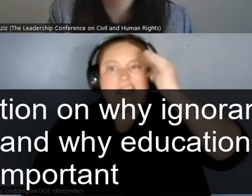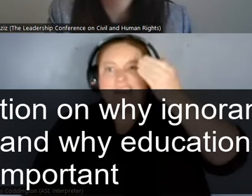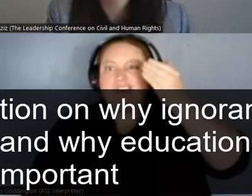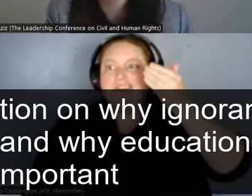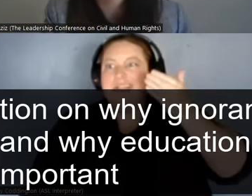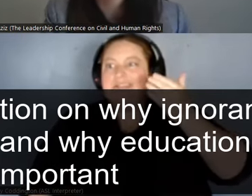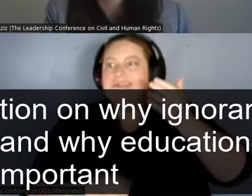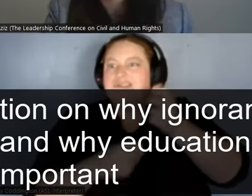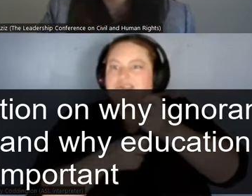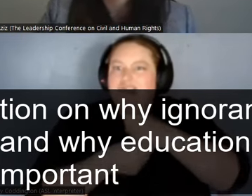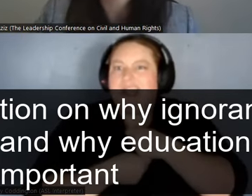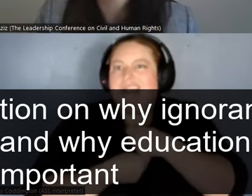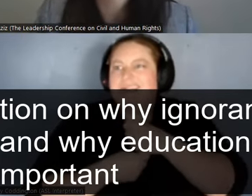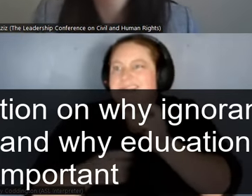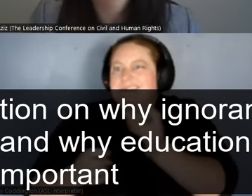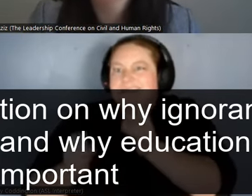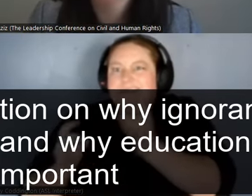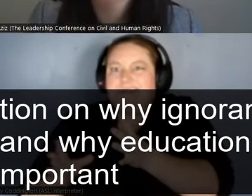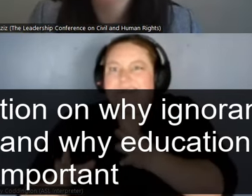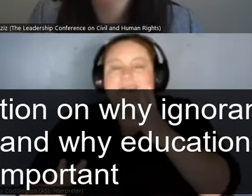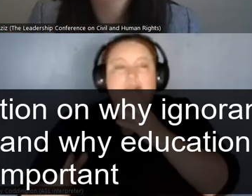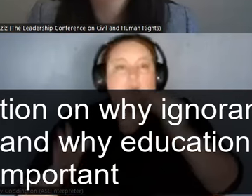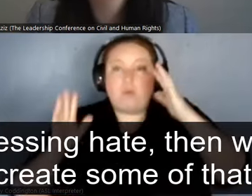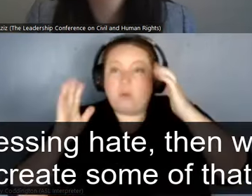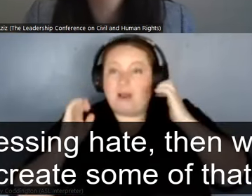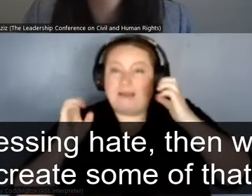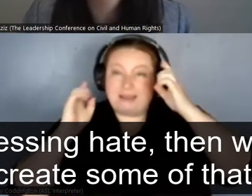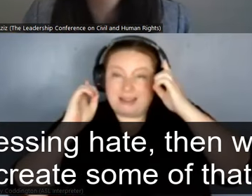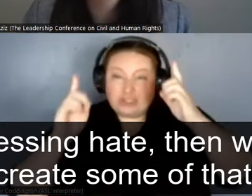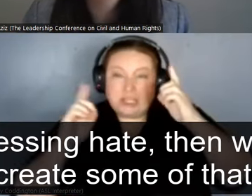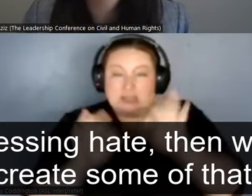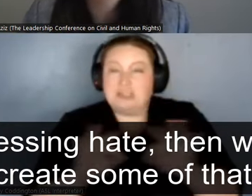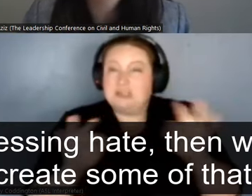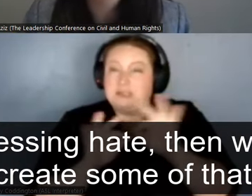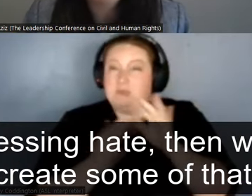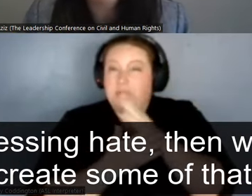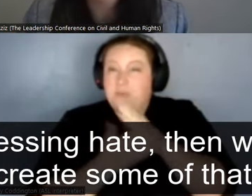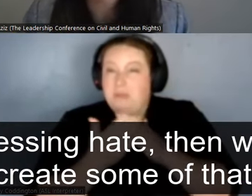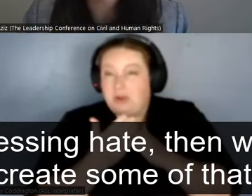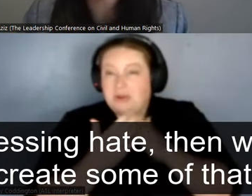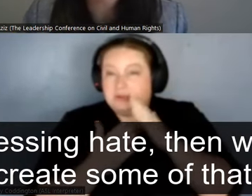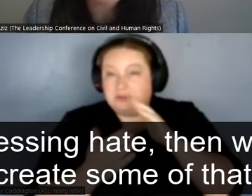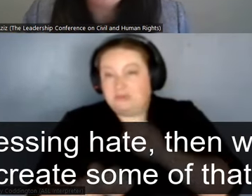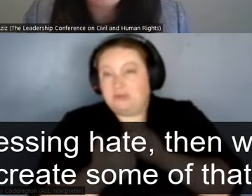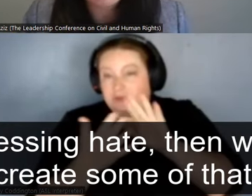why education is such an incredibly important piece to addressing